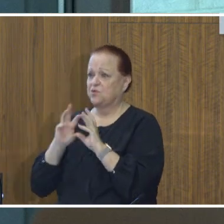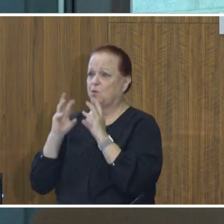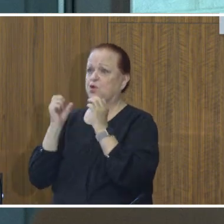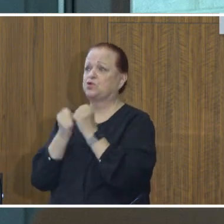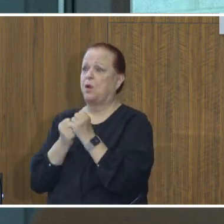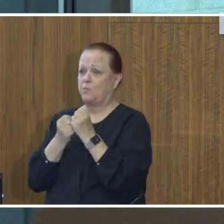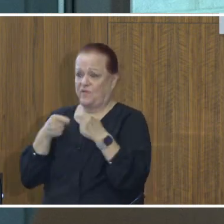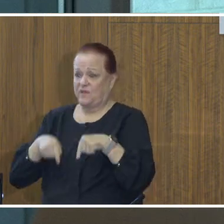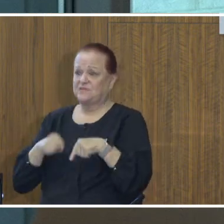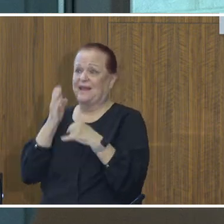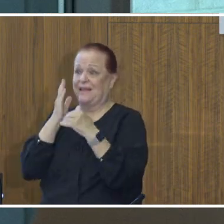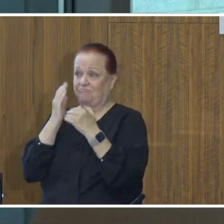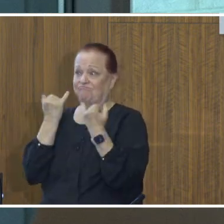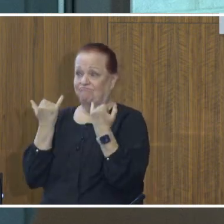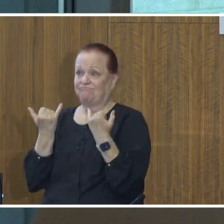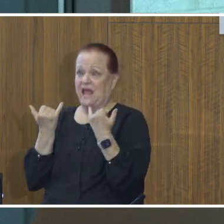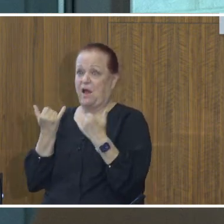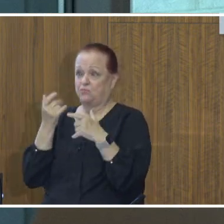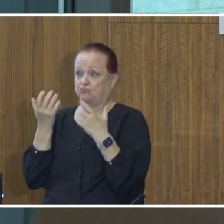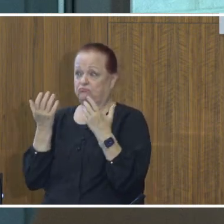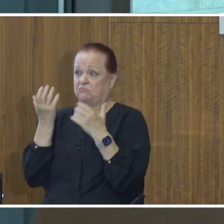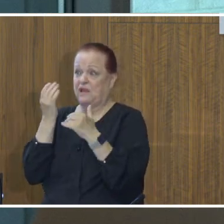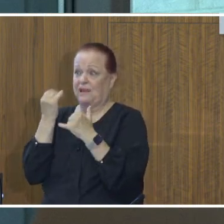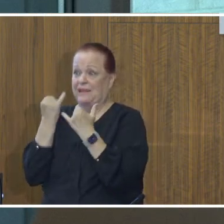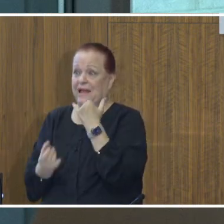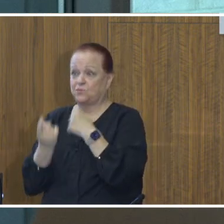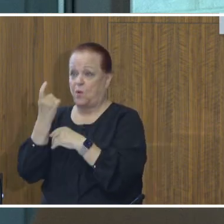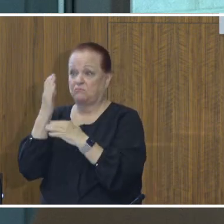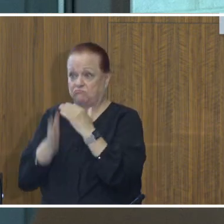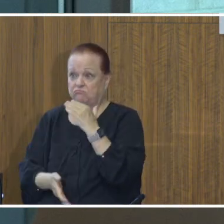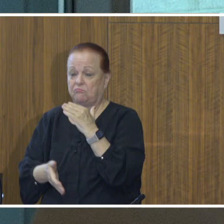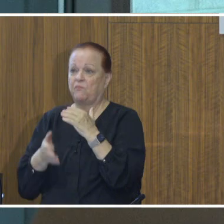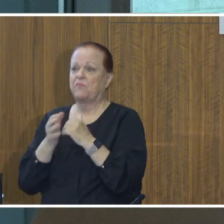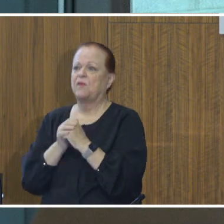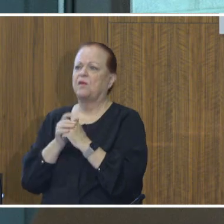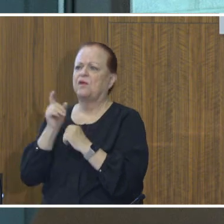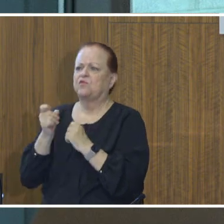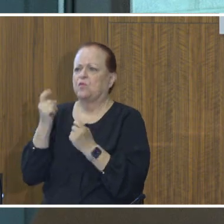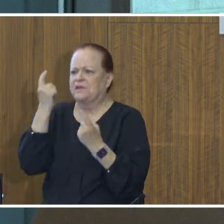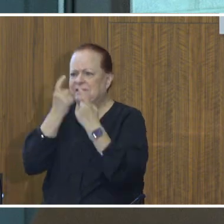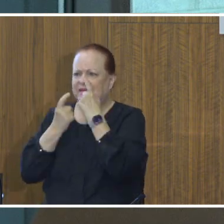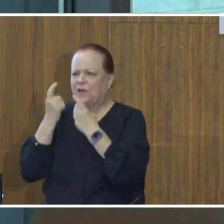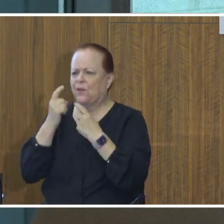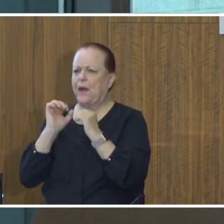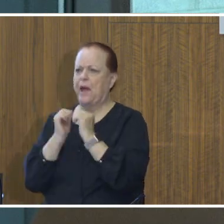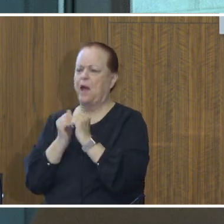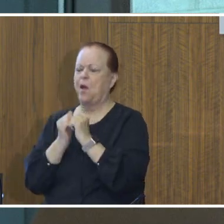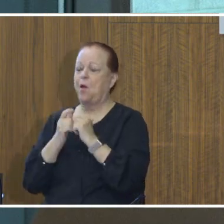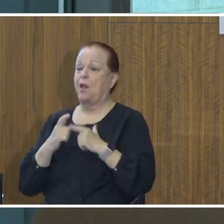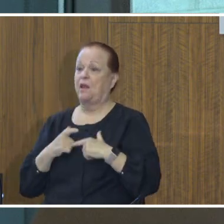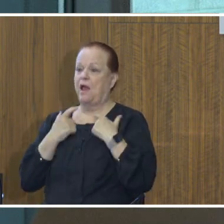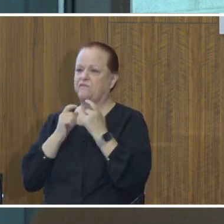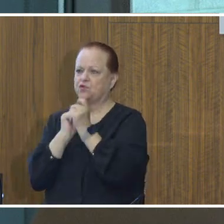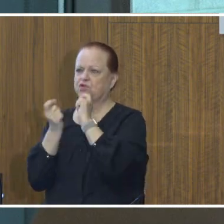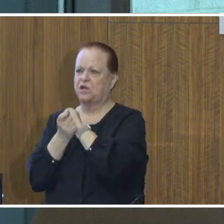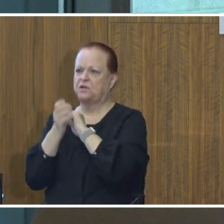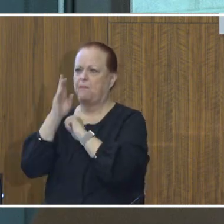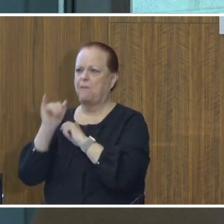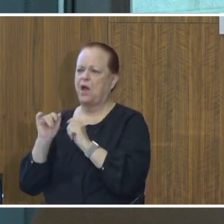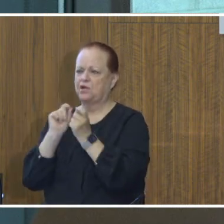is the last one for folks, and you begin to consider how lines should be drawn, we ask that you take a few important things into